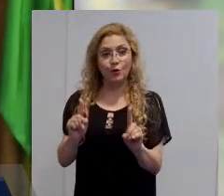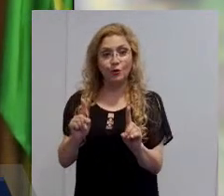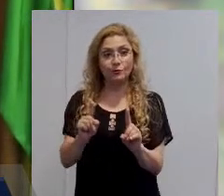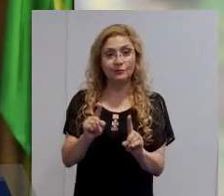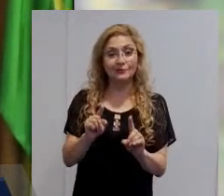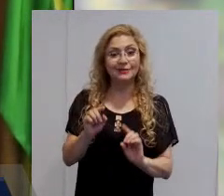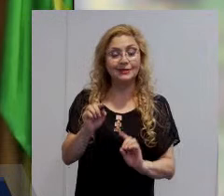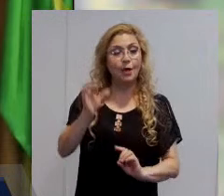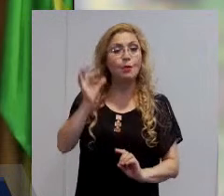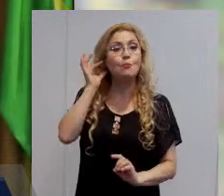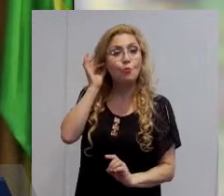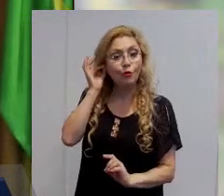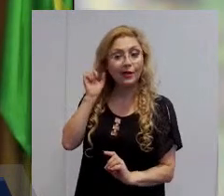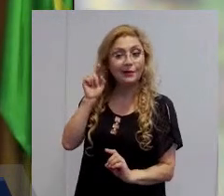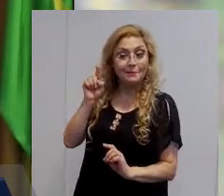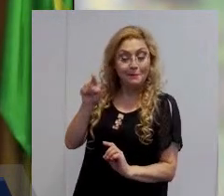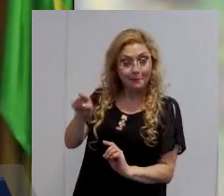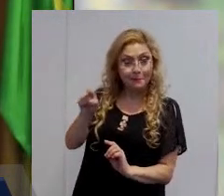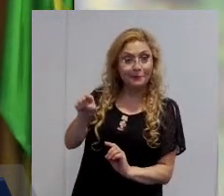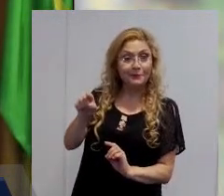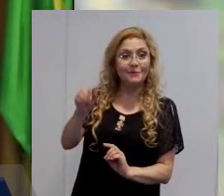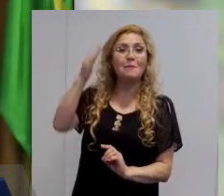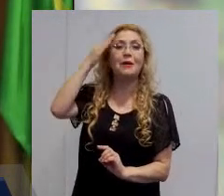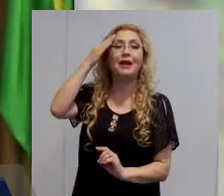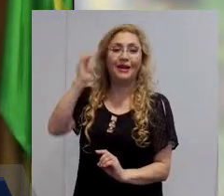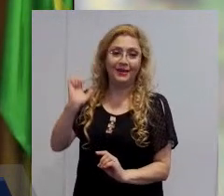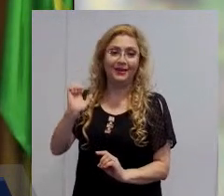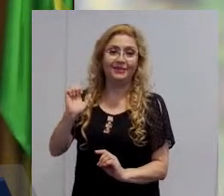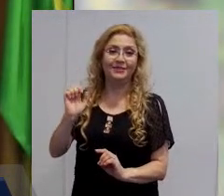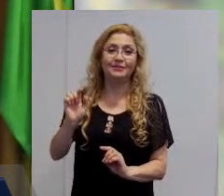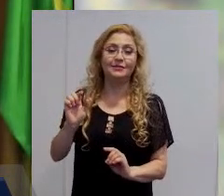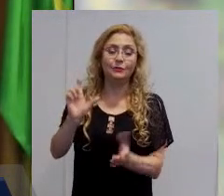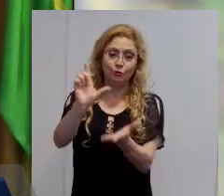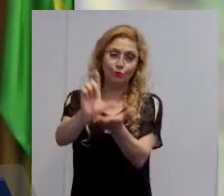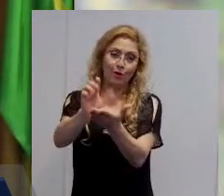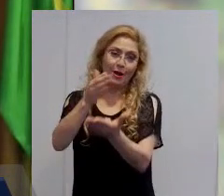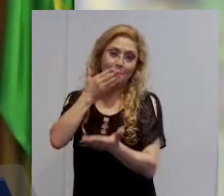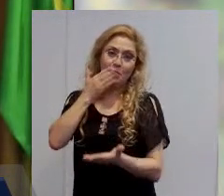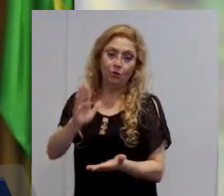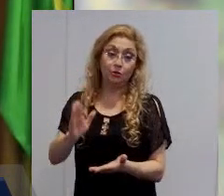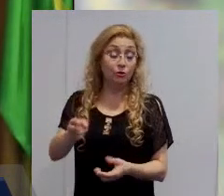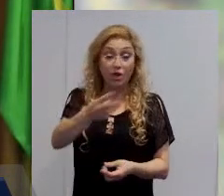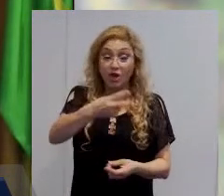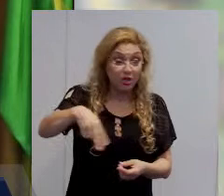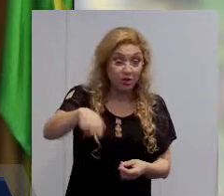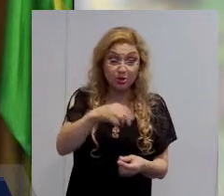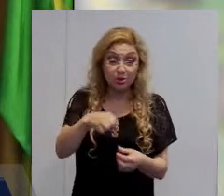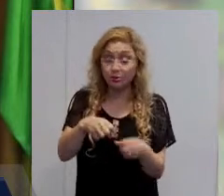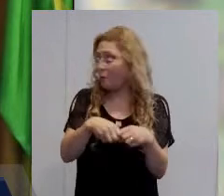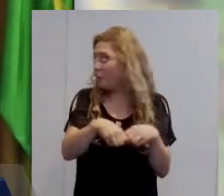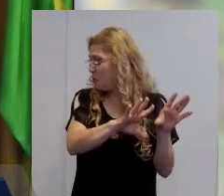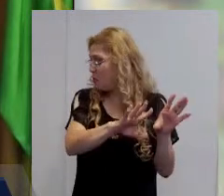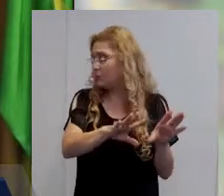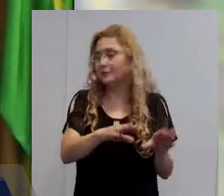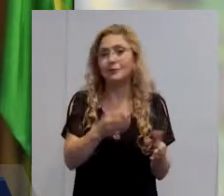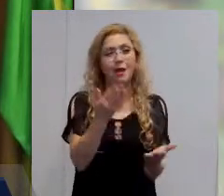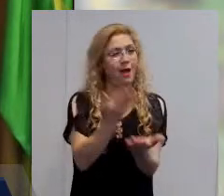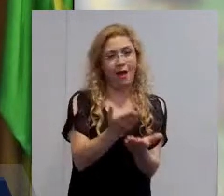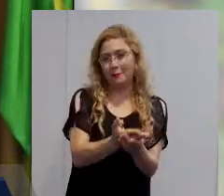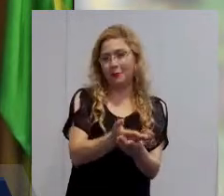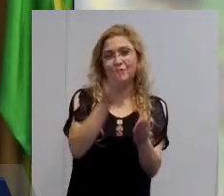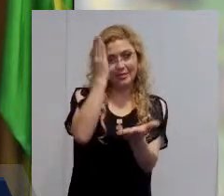better setting because they believe that there she's better off where she is. And so we will